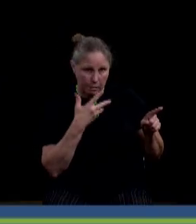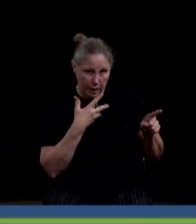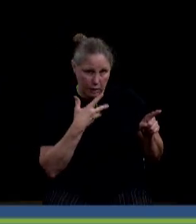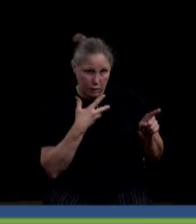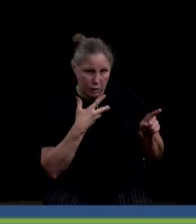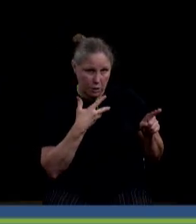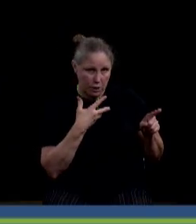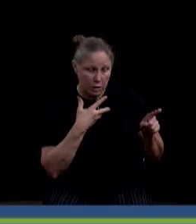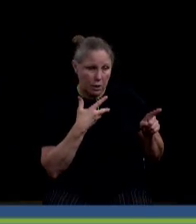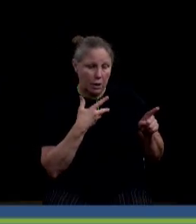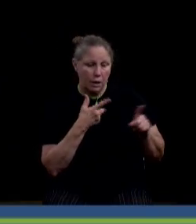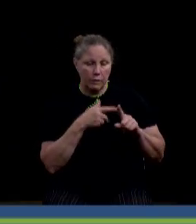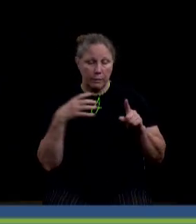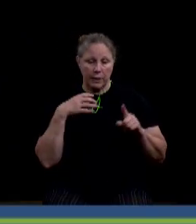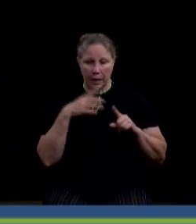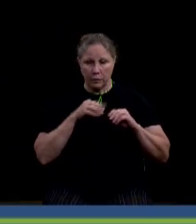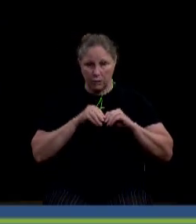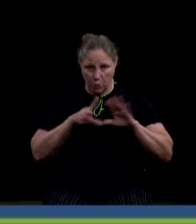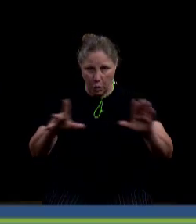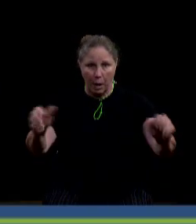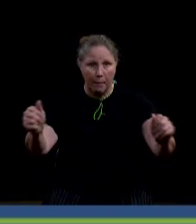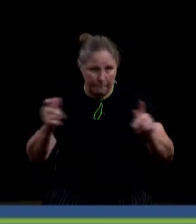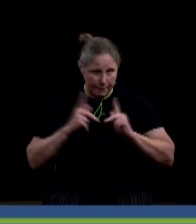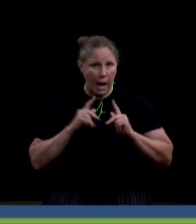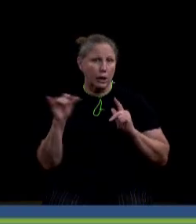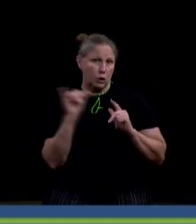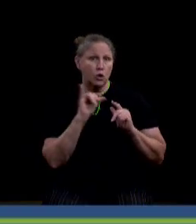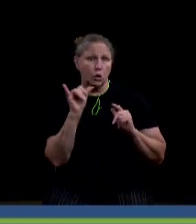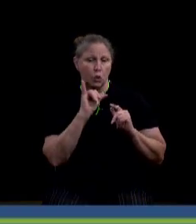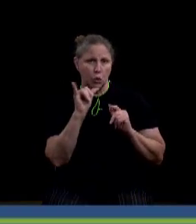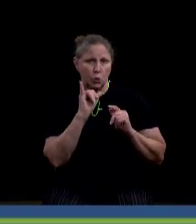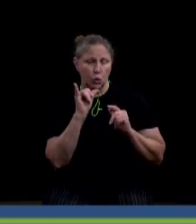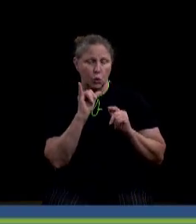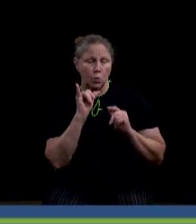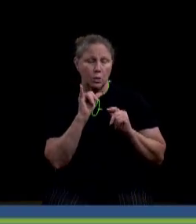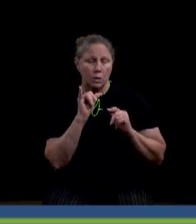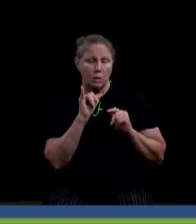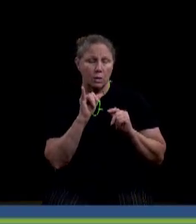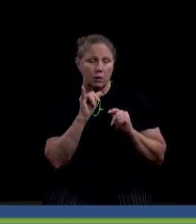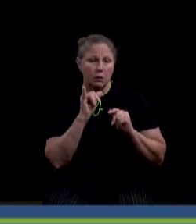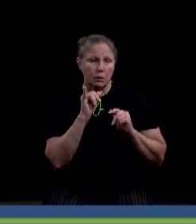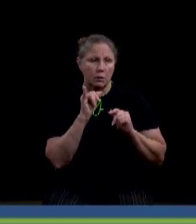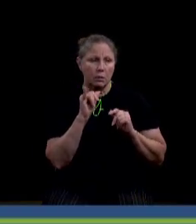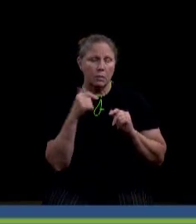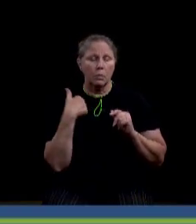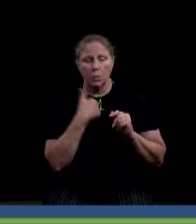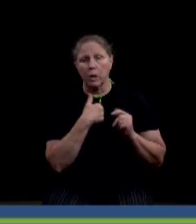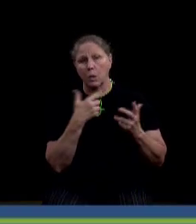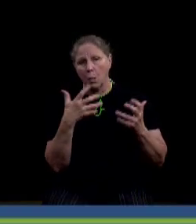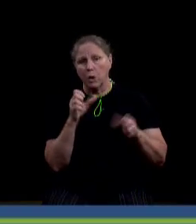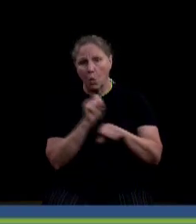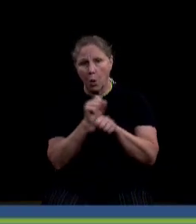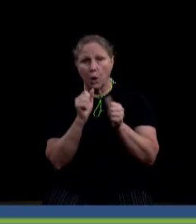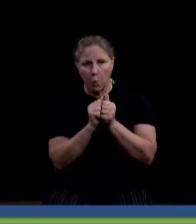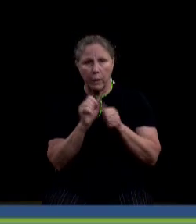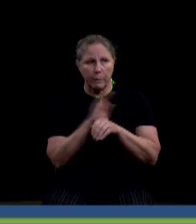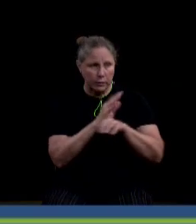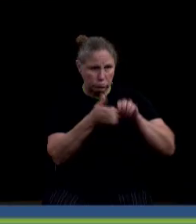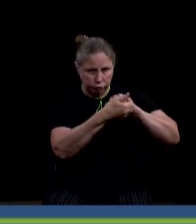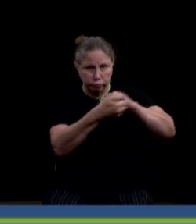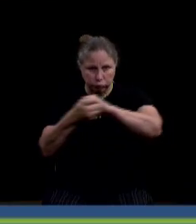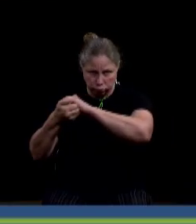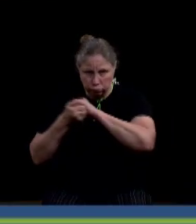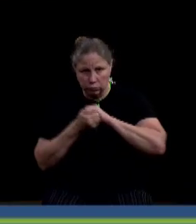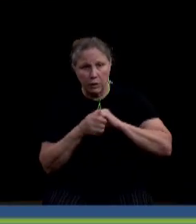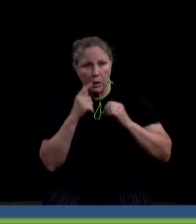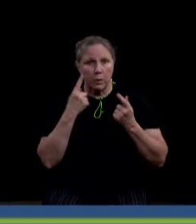same setup. And we will, you know, we want to work with our businesses to get through this together. Any other